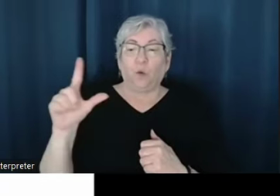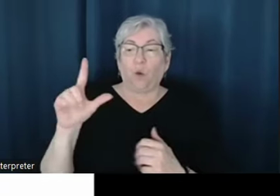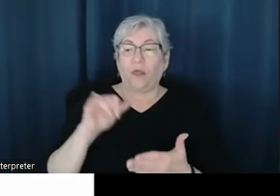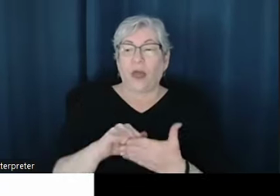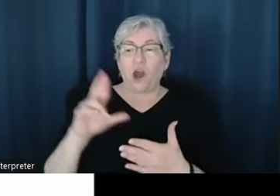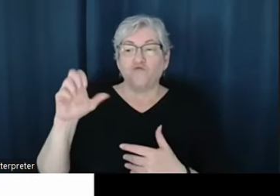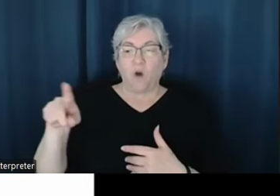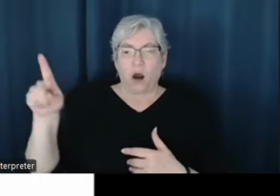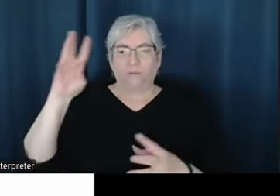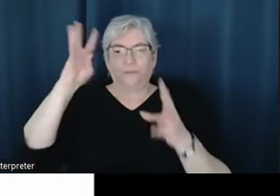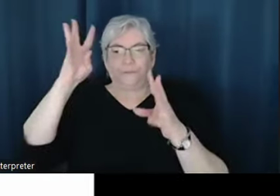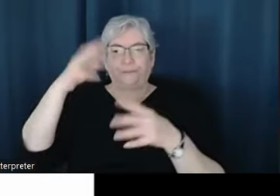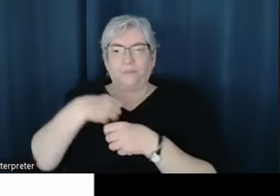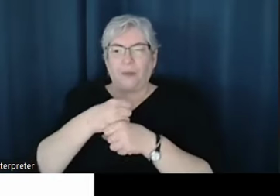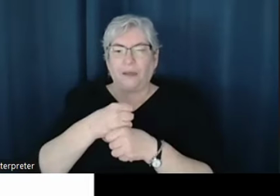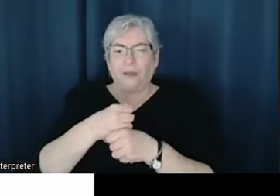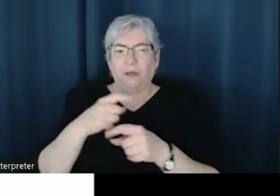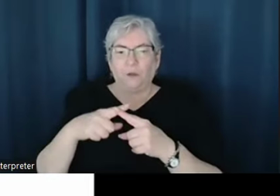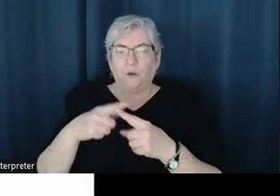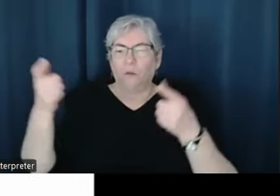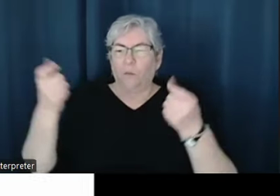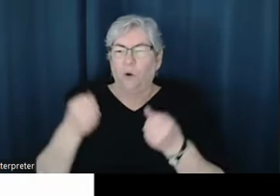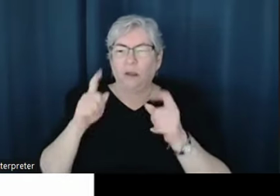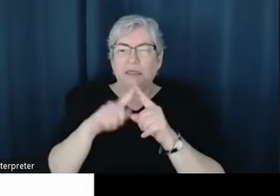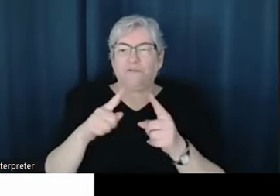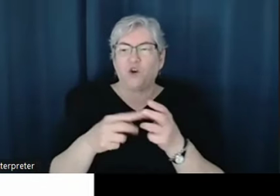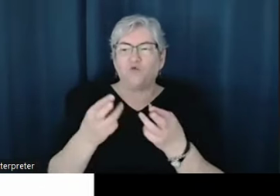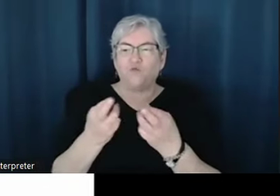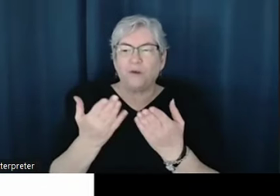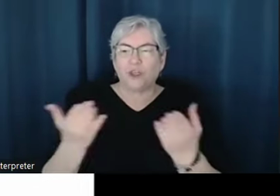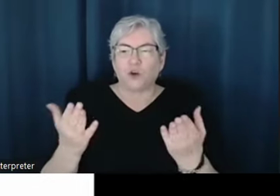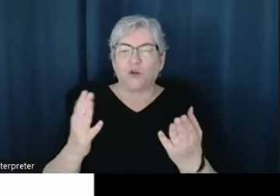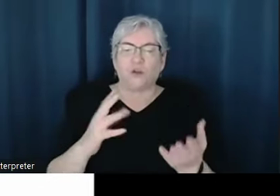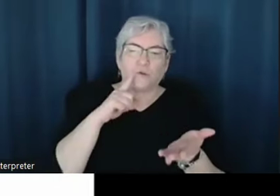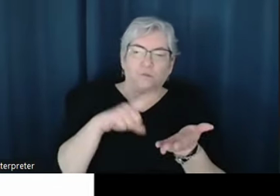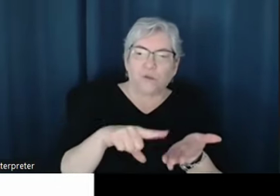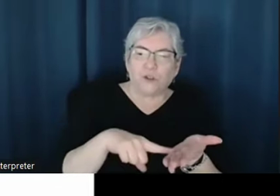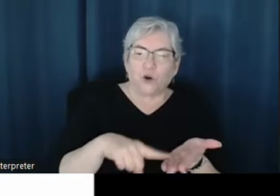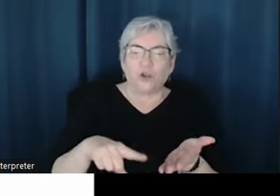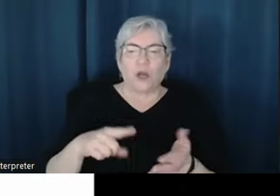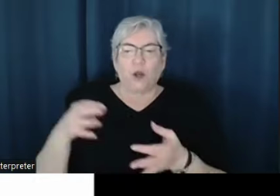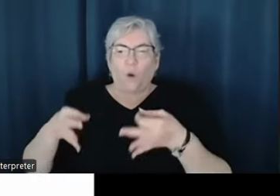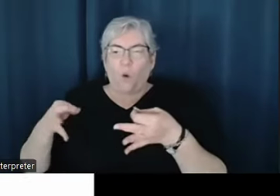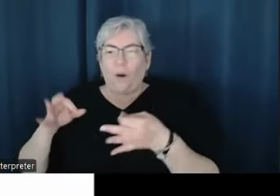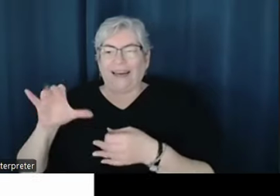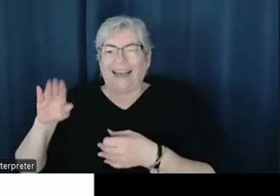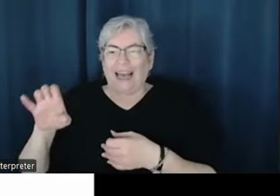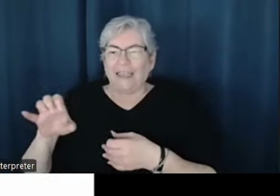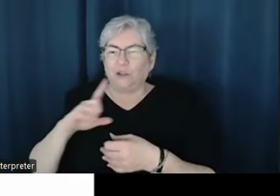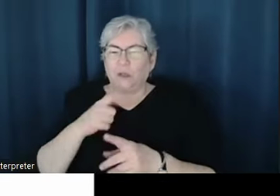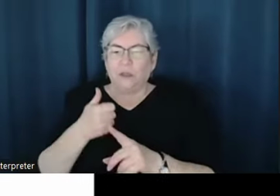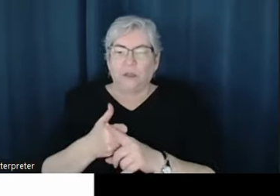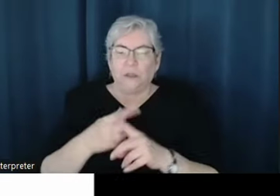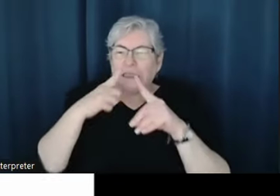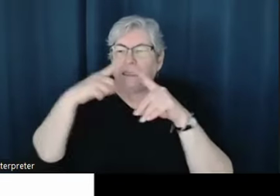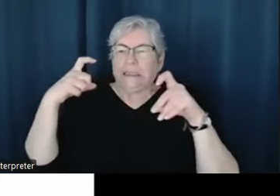who has pulled together so many resources and research and court cases, it was still so